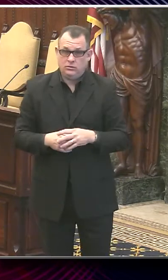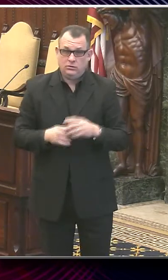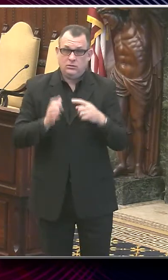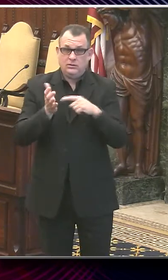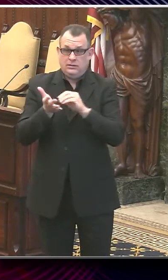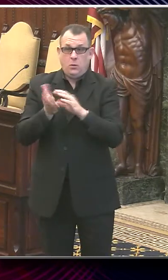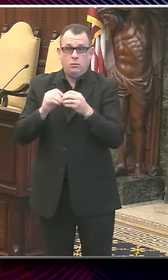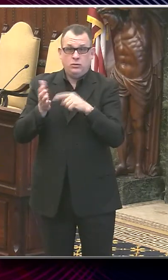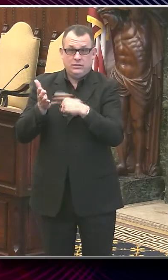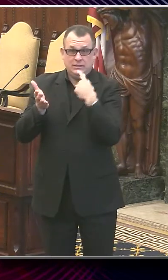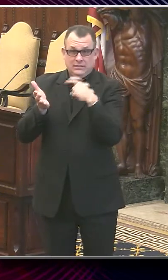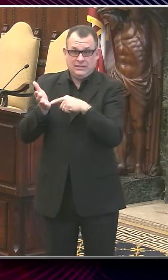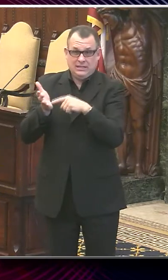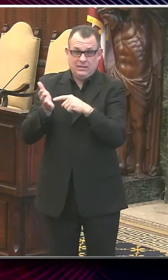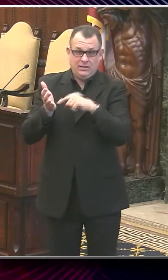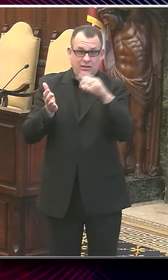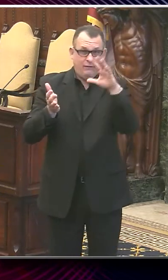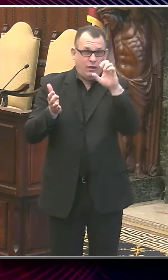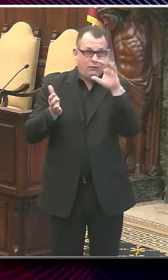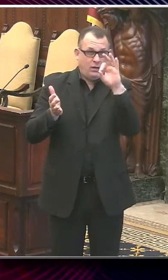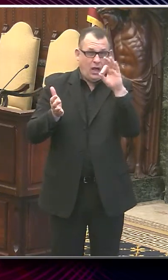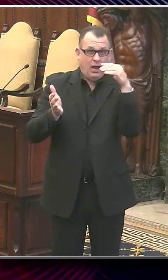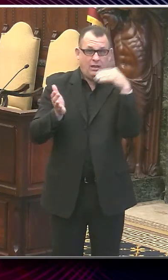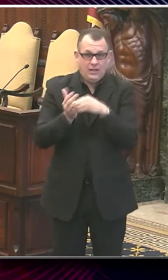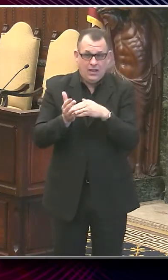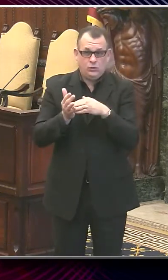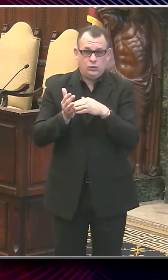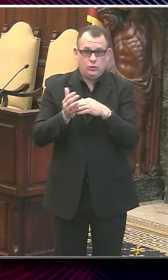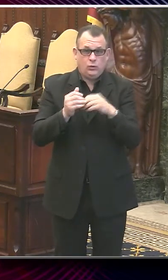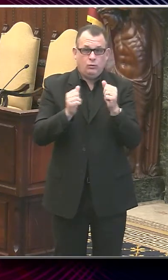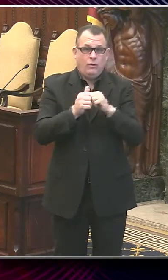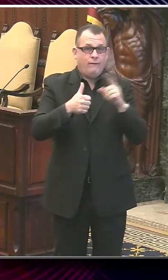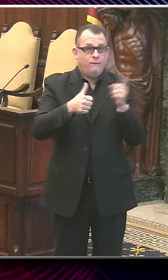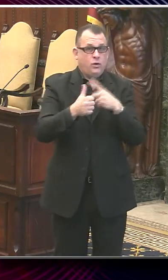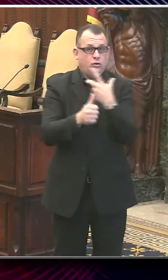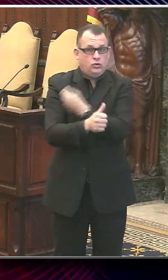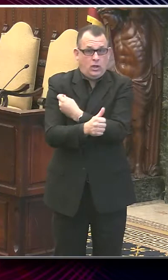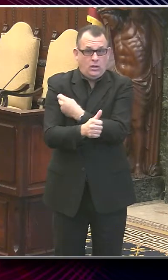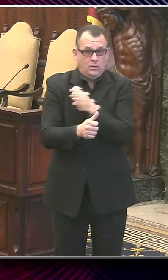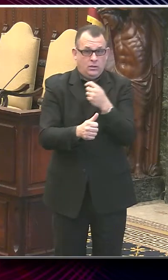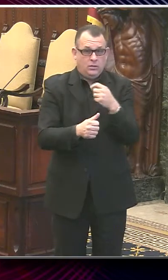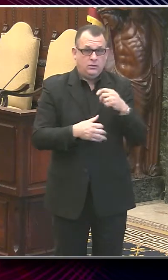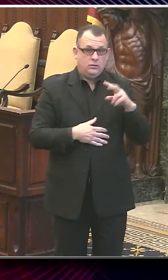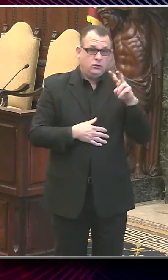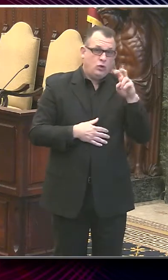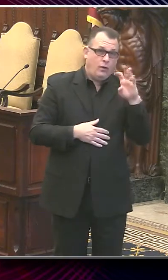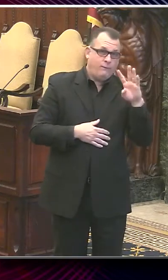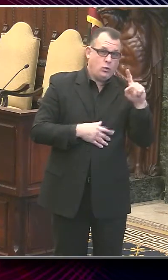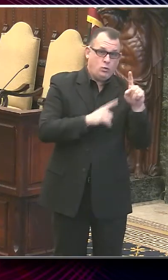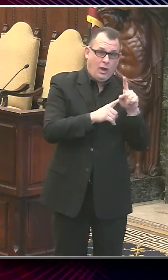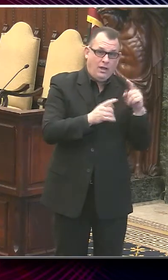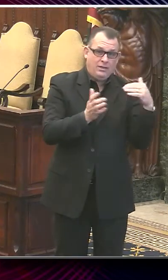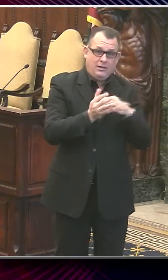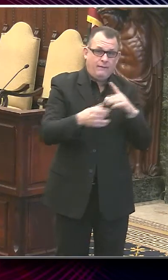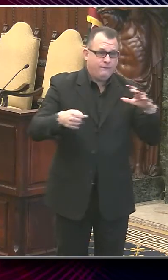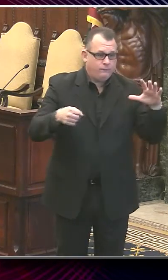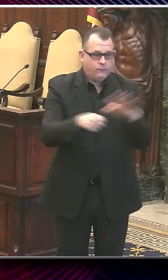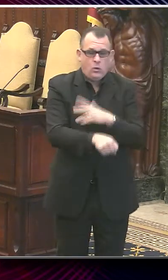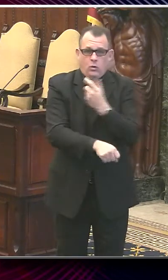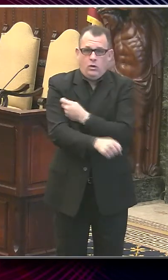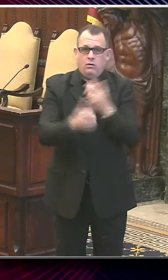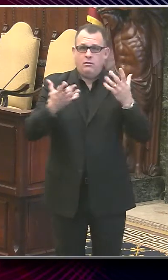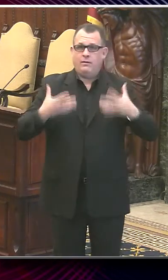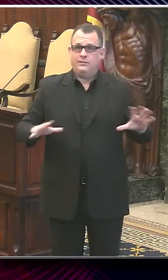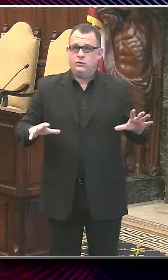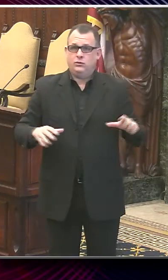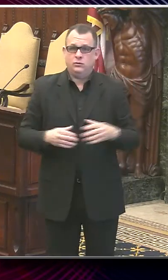of 509,000 people with their first doses and 241,000 people who were fully vaccinated. Now, so